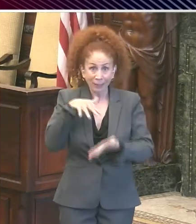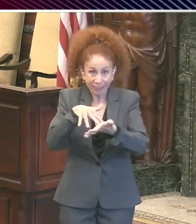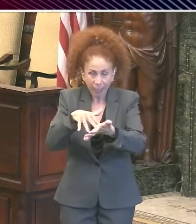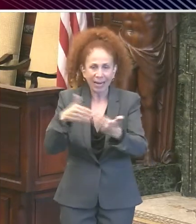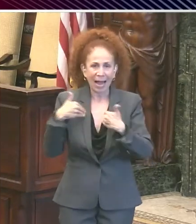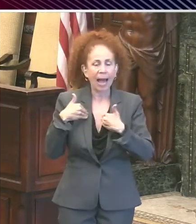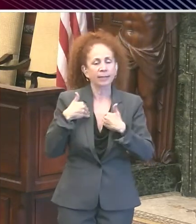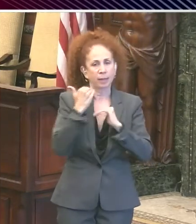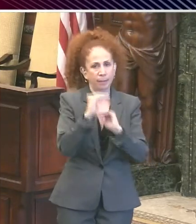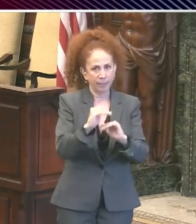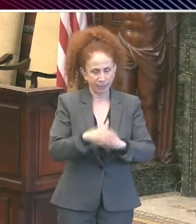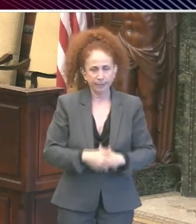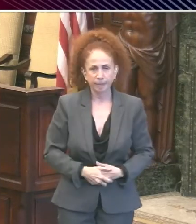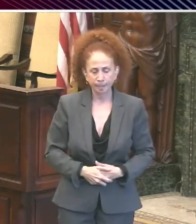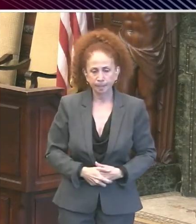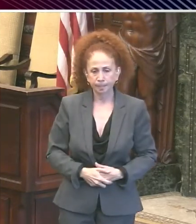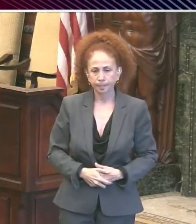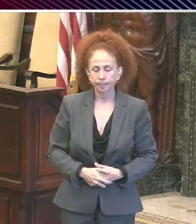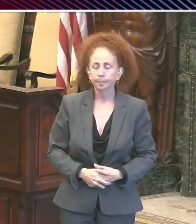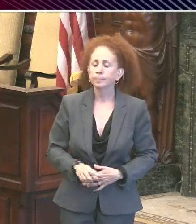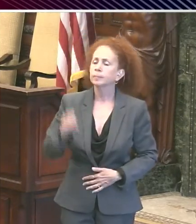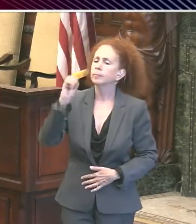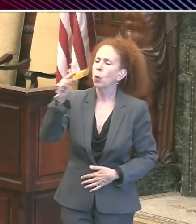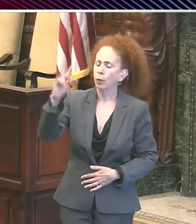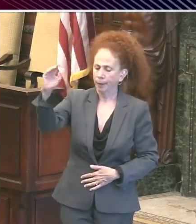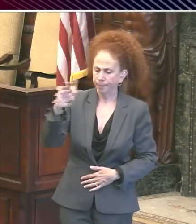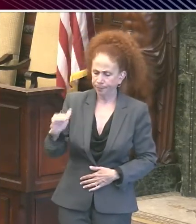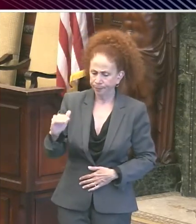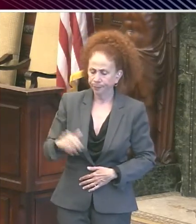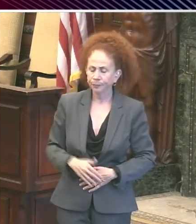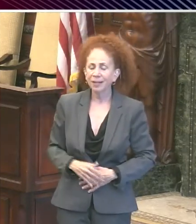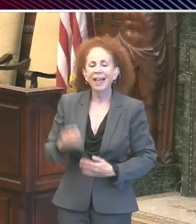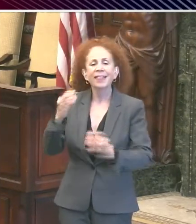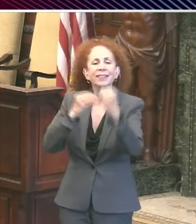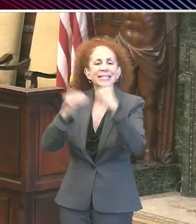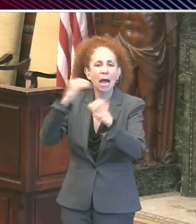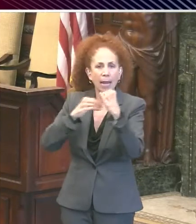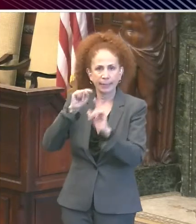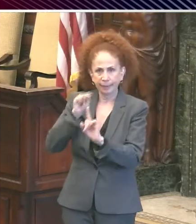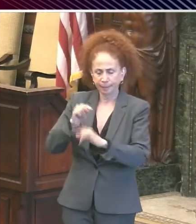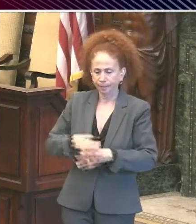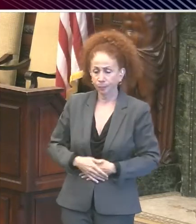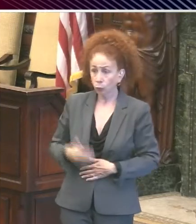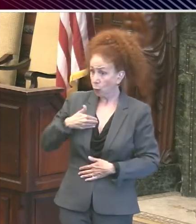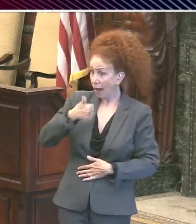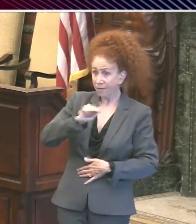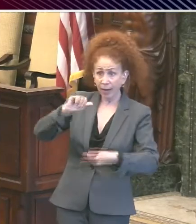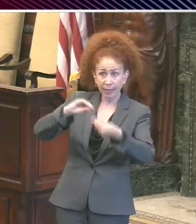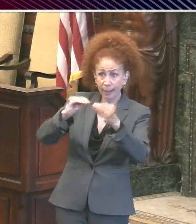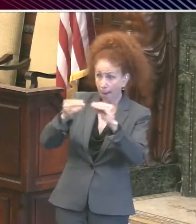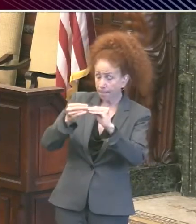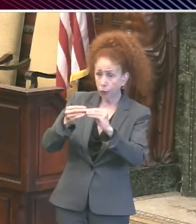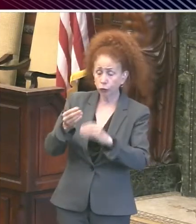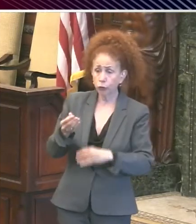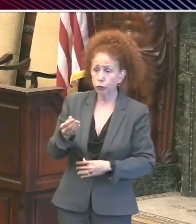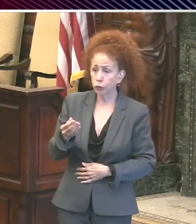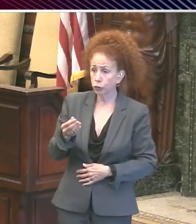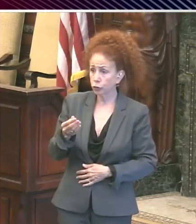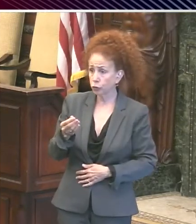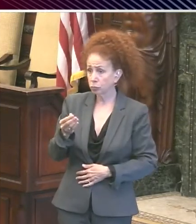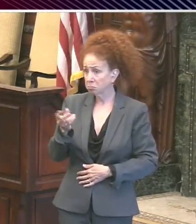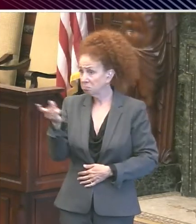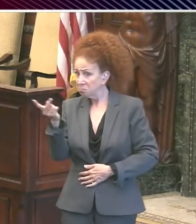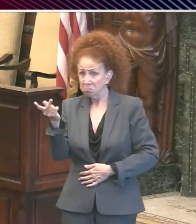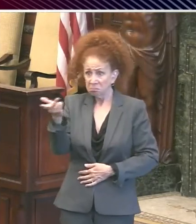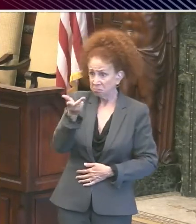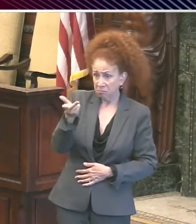limits. Okay, and then about the dining, do you have any numbers, you or Mr. Carroll